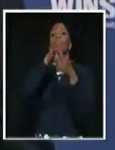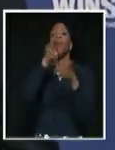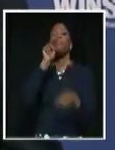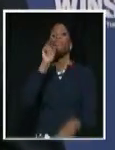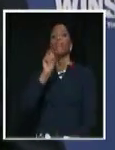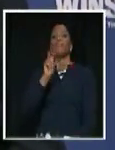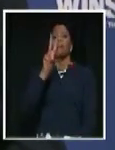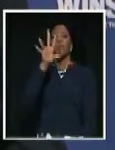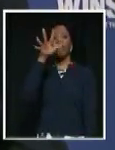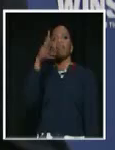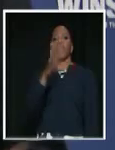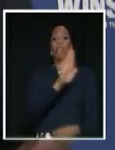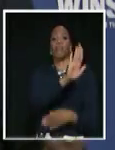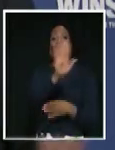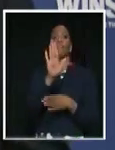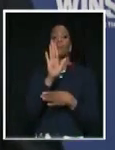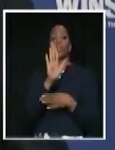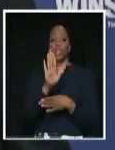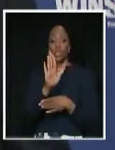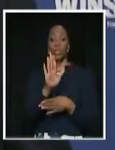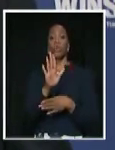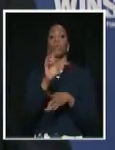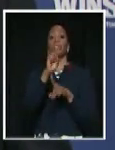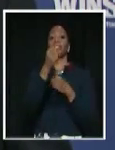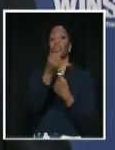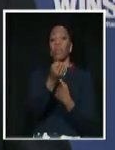5th, for your sake, for your child's sake,